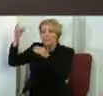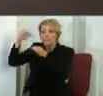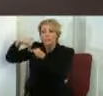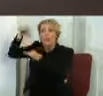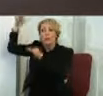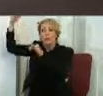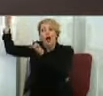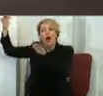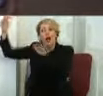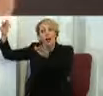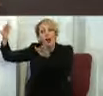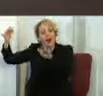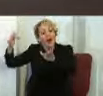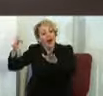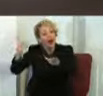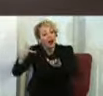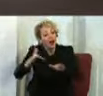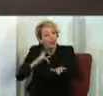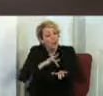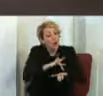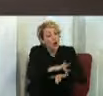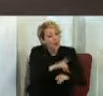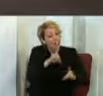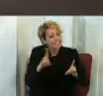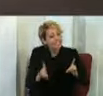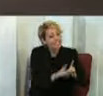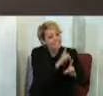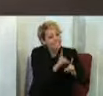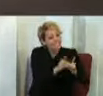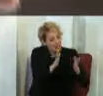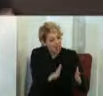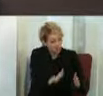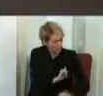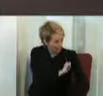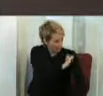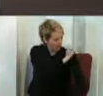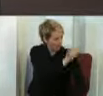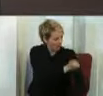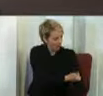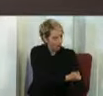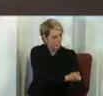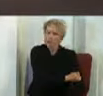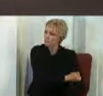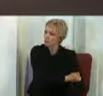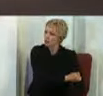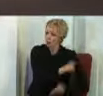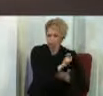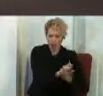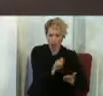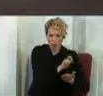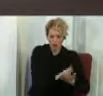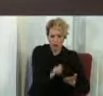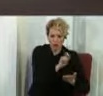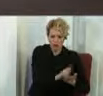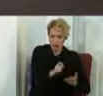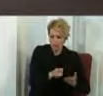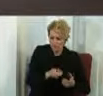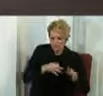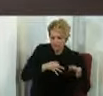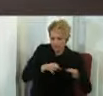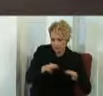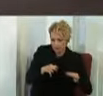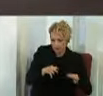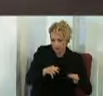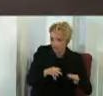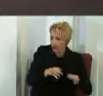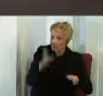out upon those early disciples. And the Acts of the Apostles tells us the story of what it was like that day when they gathered in that upper room one